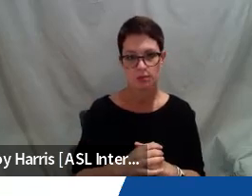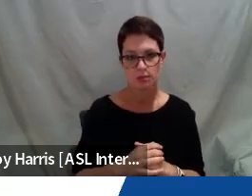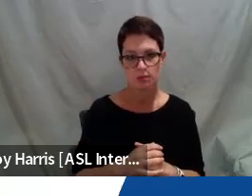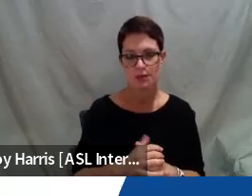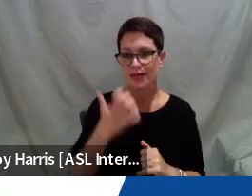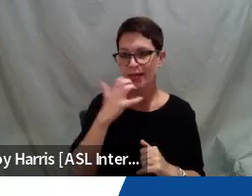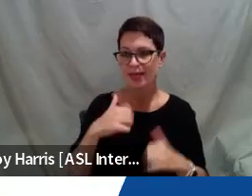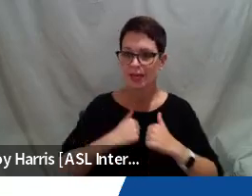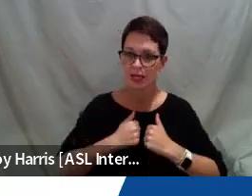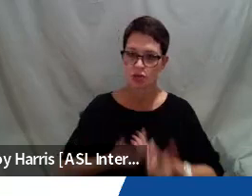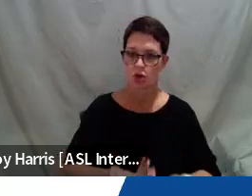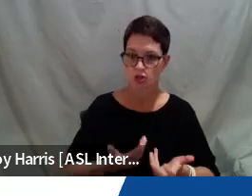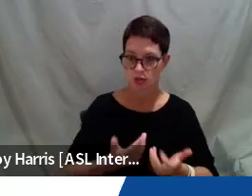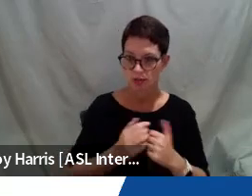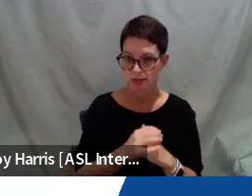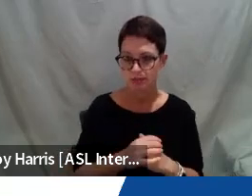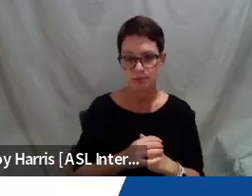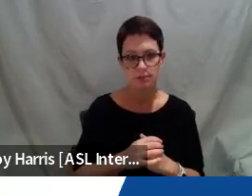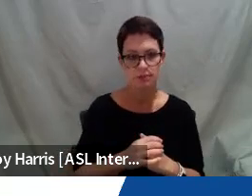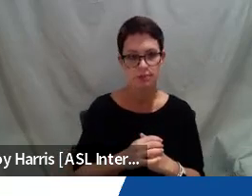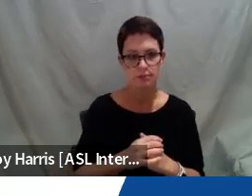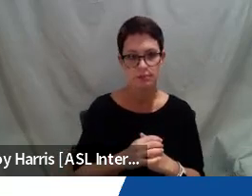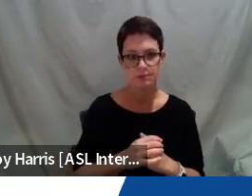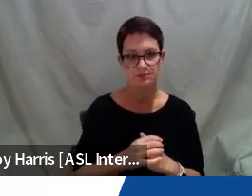Heat exhaustion